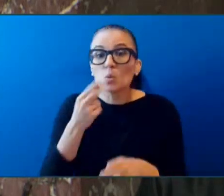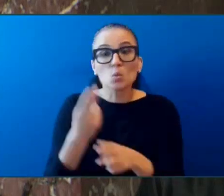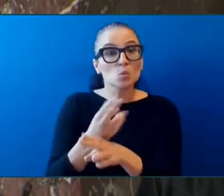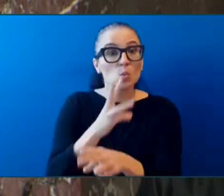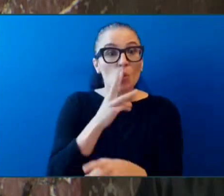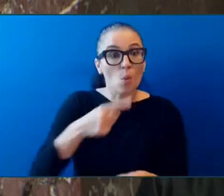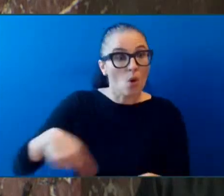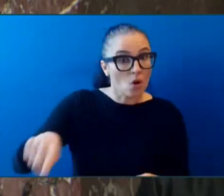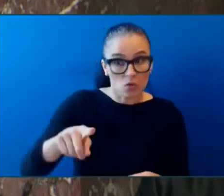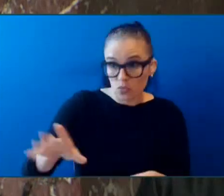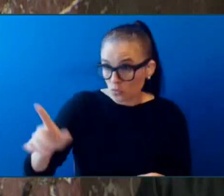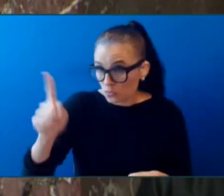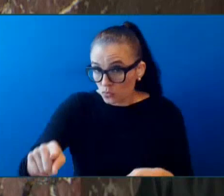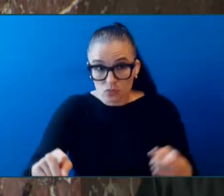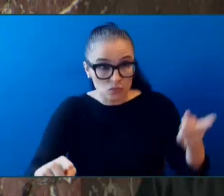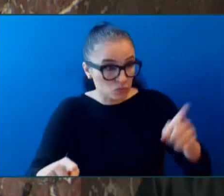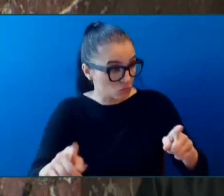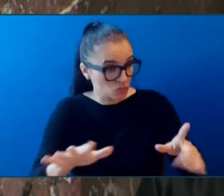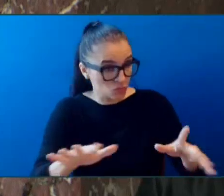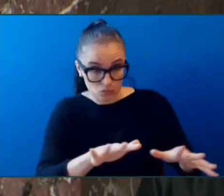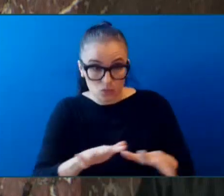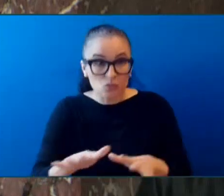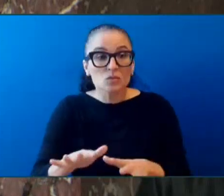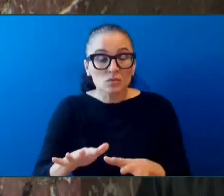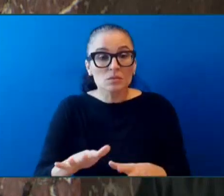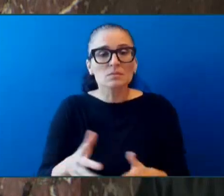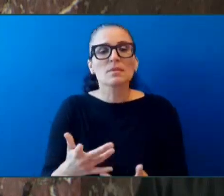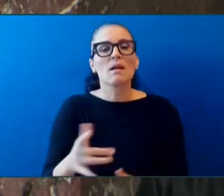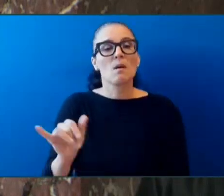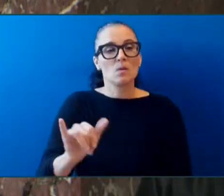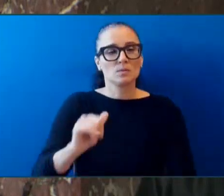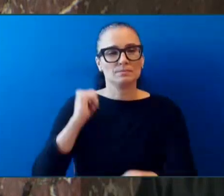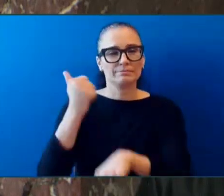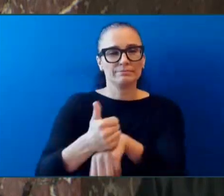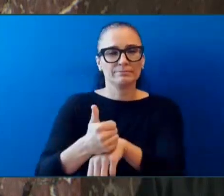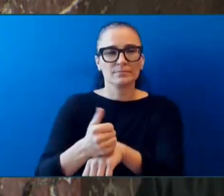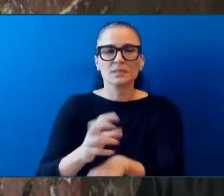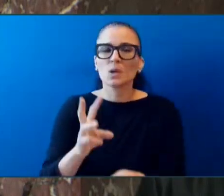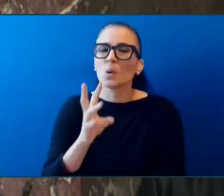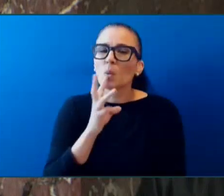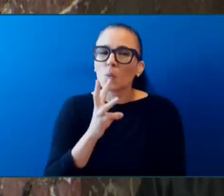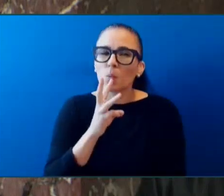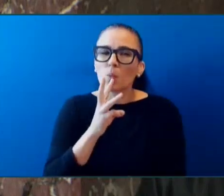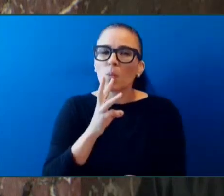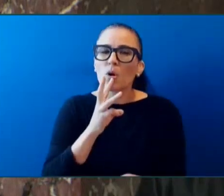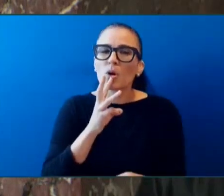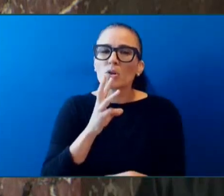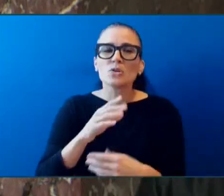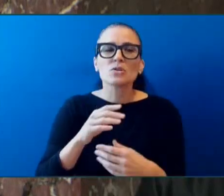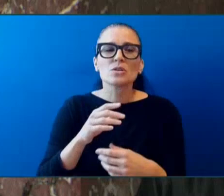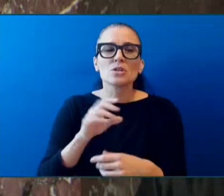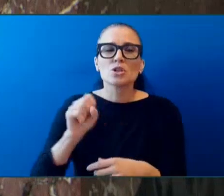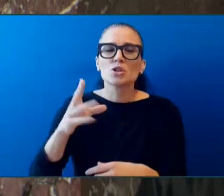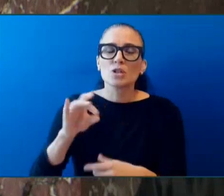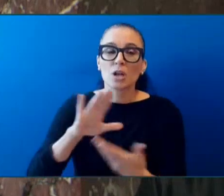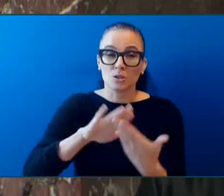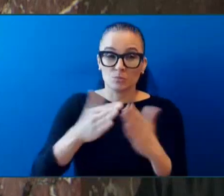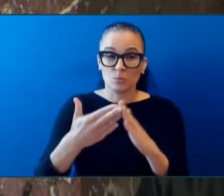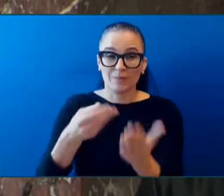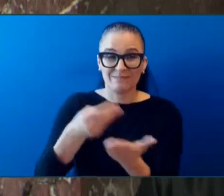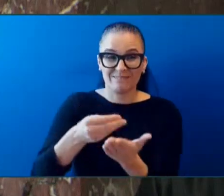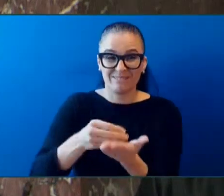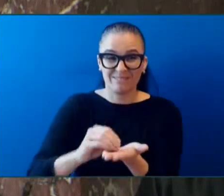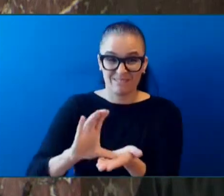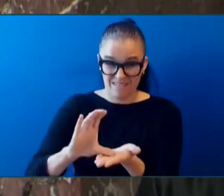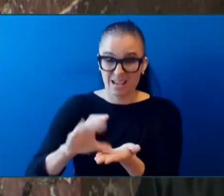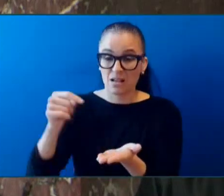that we established, again with First Nations partnership, paints towards the more bright future for British Columbia so that we can have those important conversations